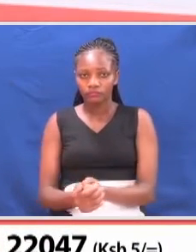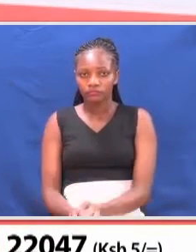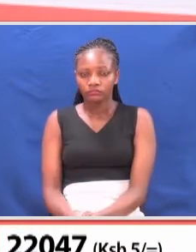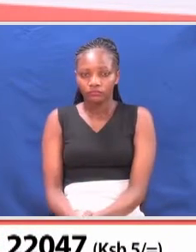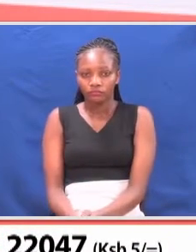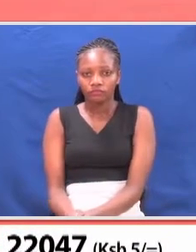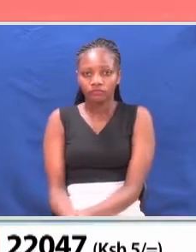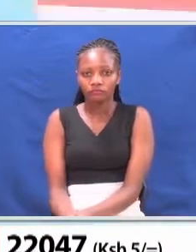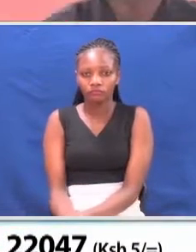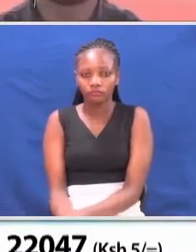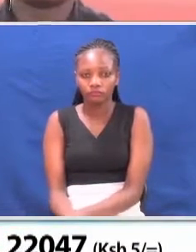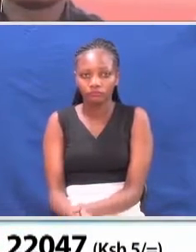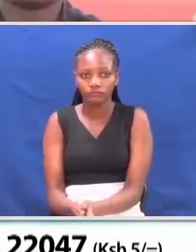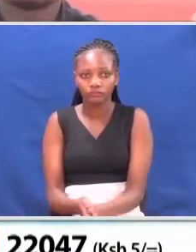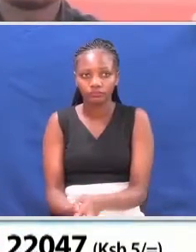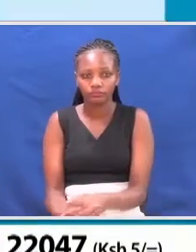Let's take a look at that story.